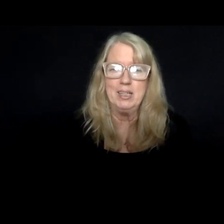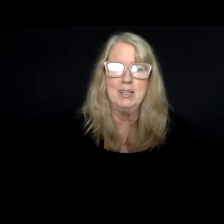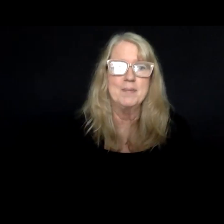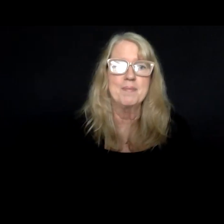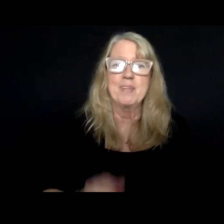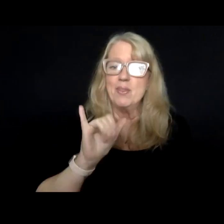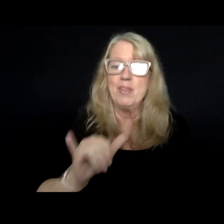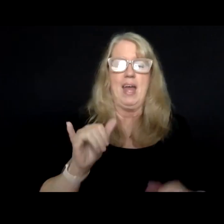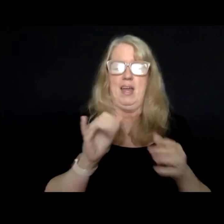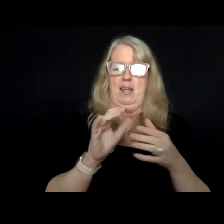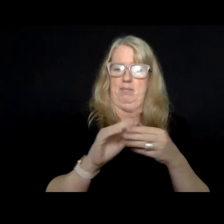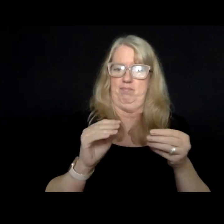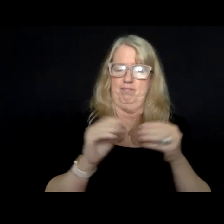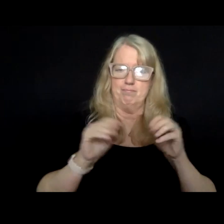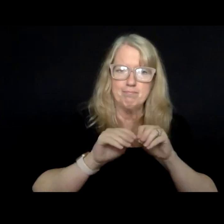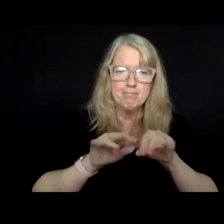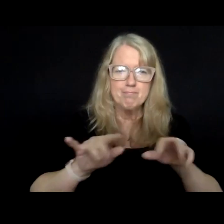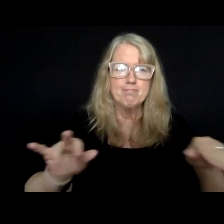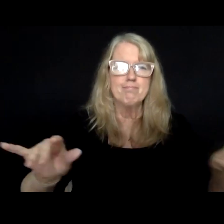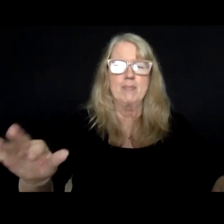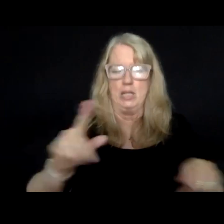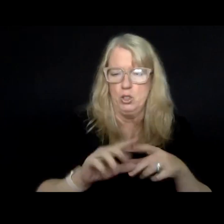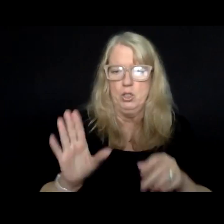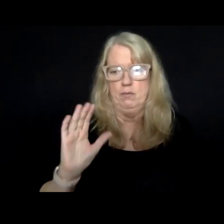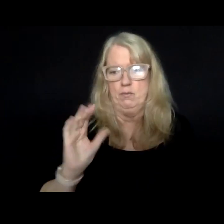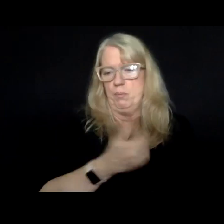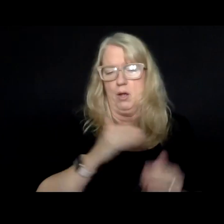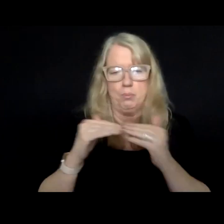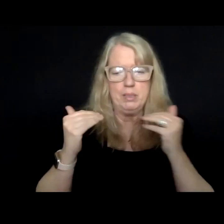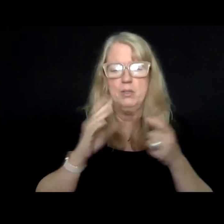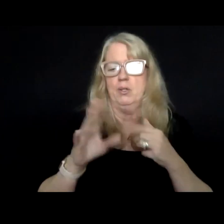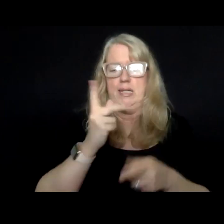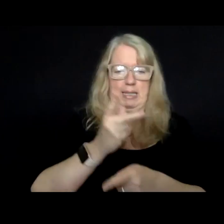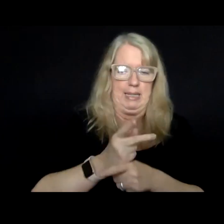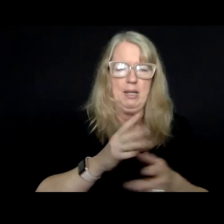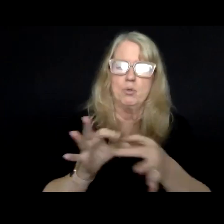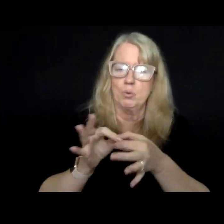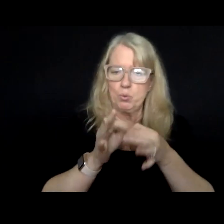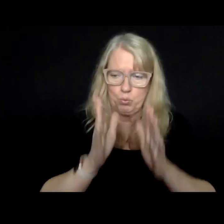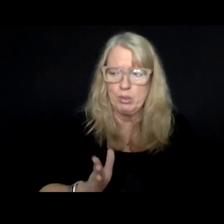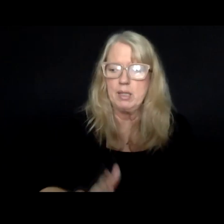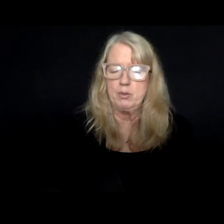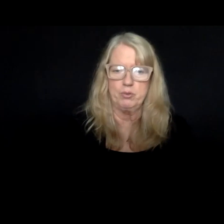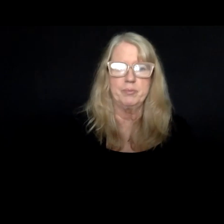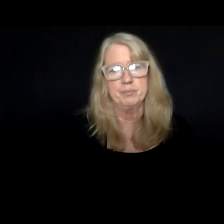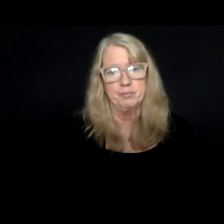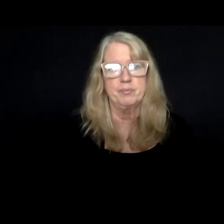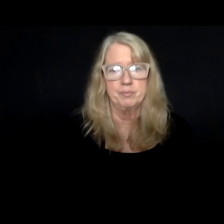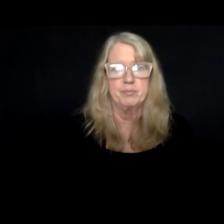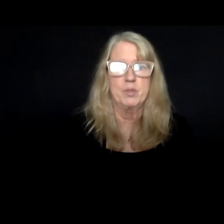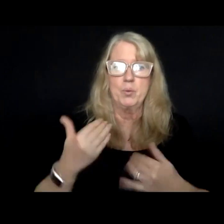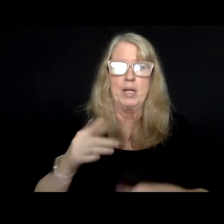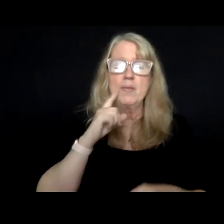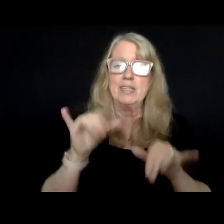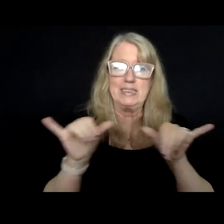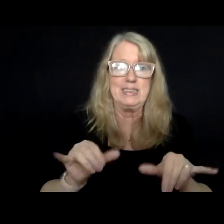word has gotten out through our peers and through our care coordinators that, this is a system you